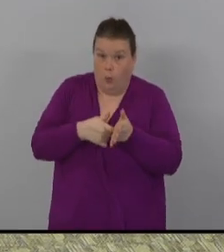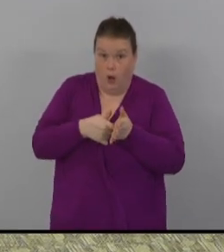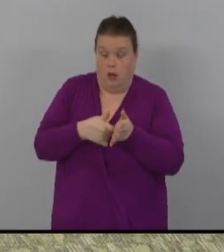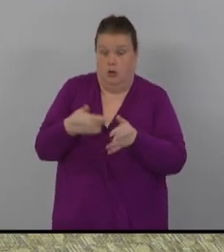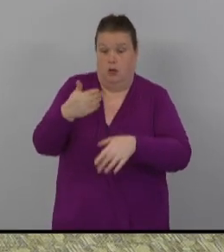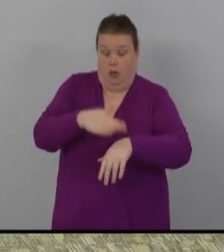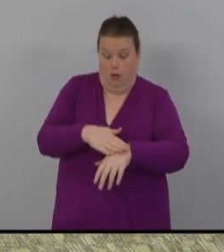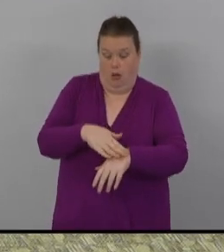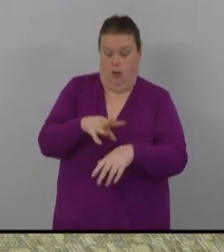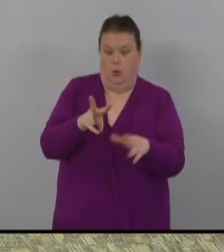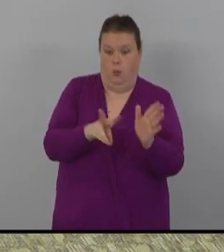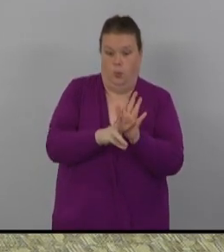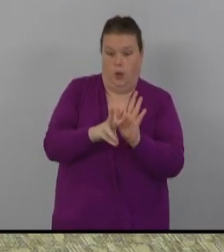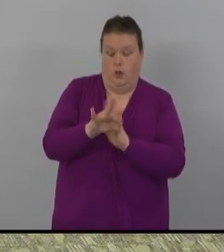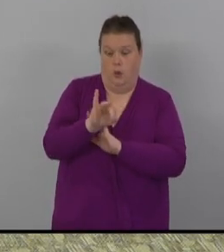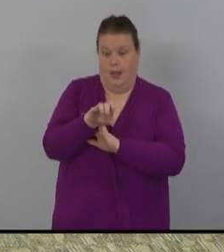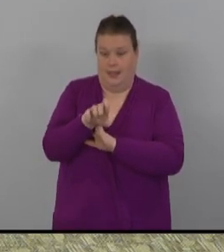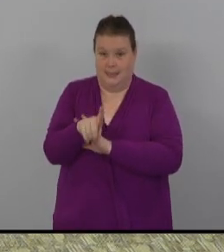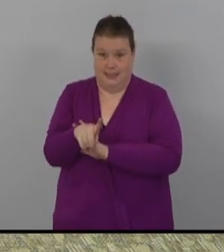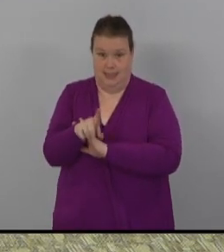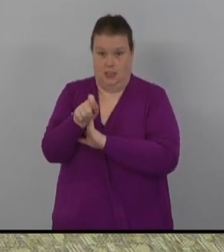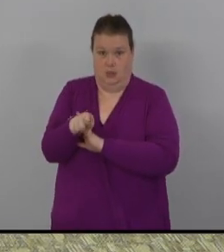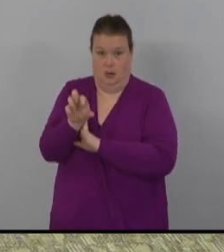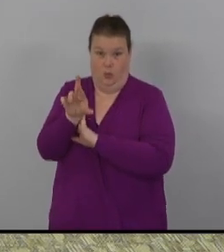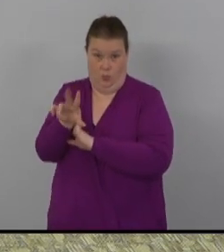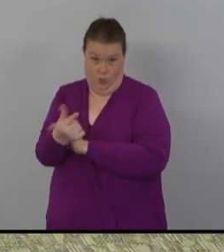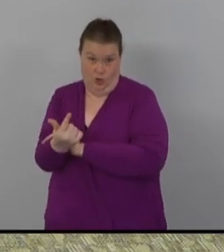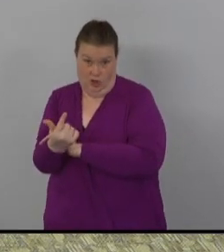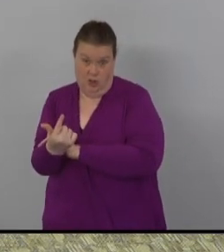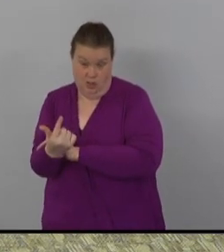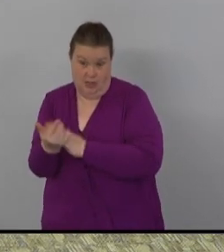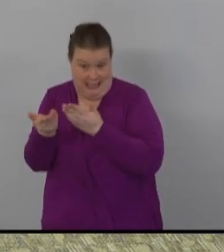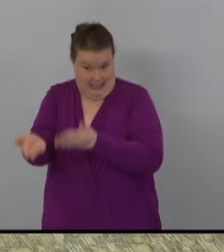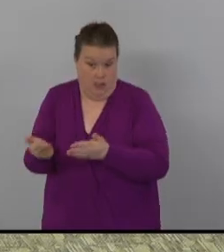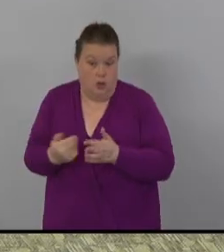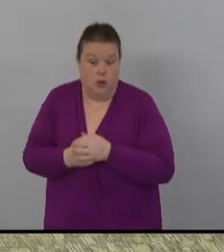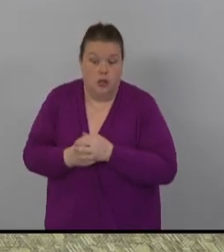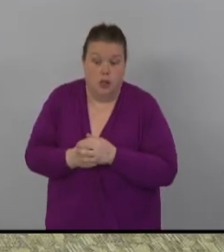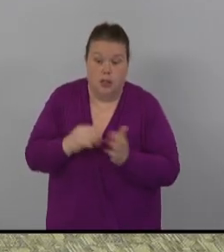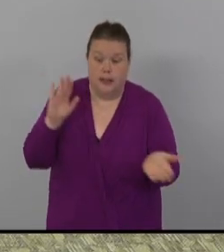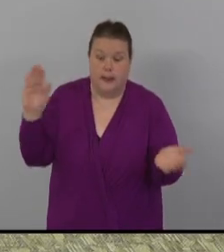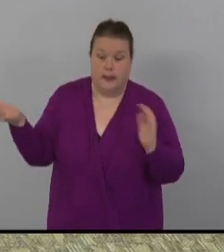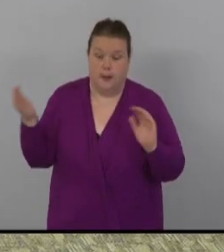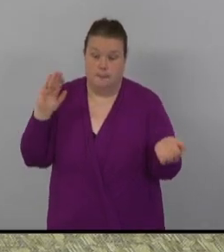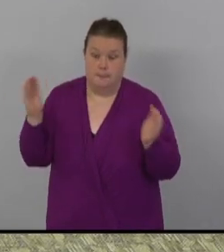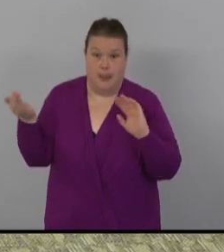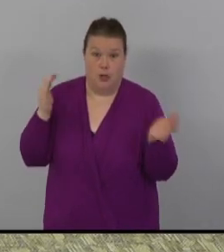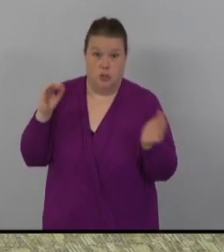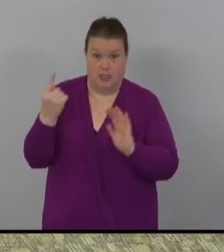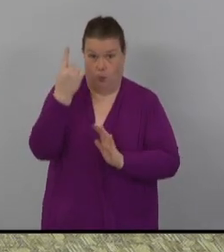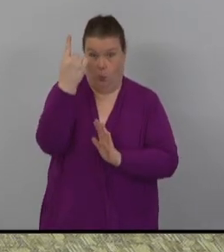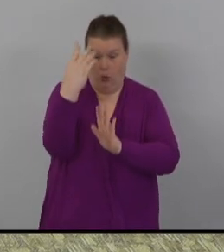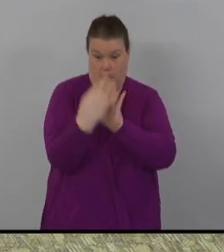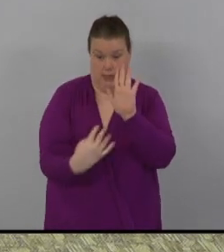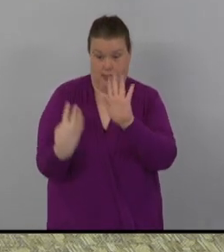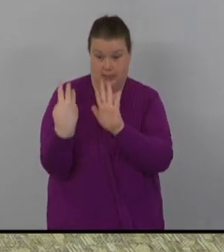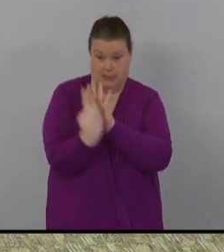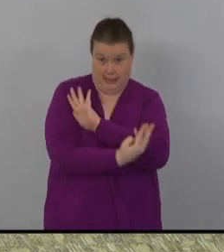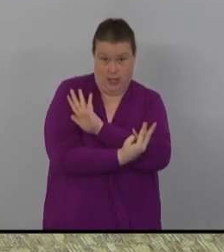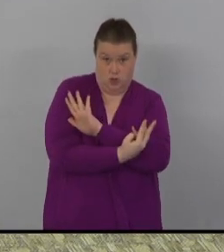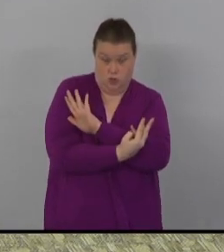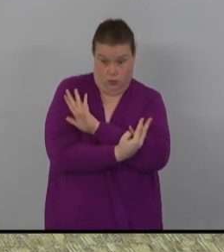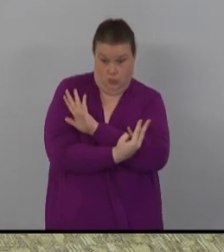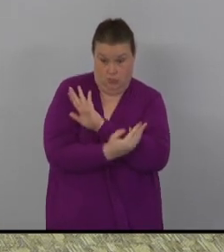on our website. It actually combines the general fund, the food service fund, and the debt service fund in one schedule, which kind of makes no sense at